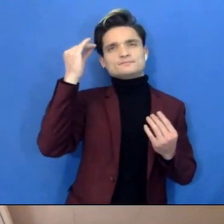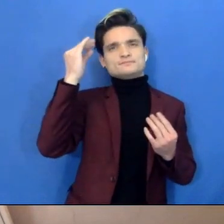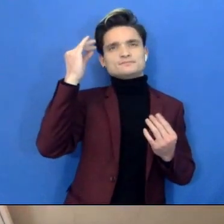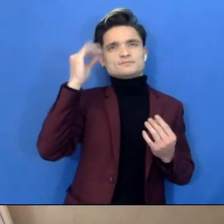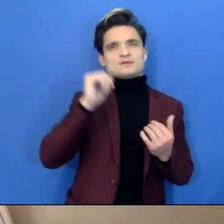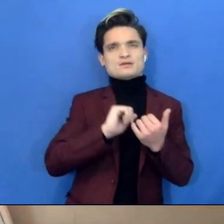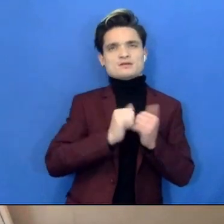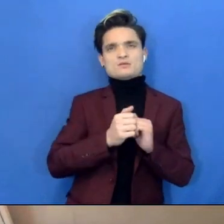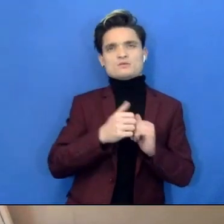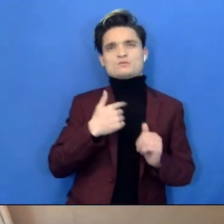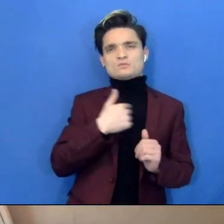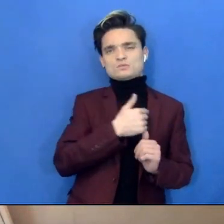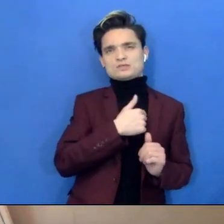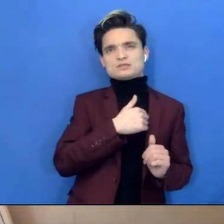shape